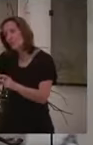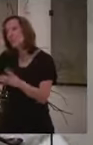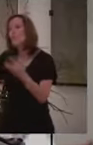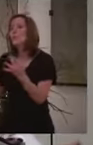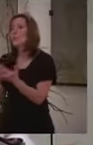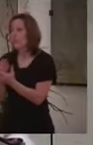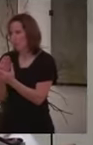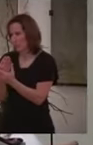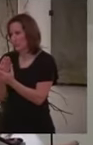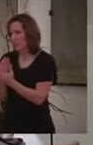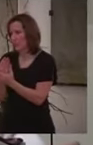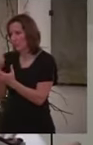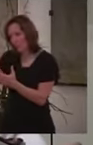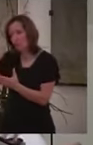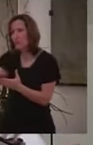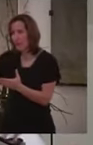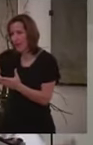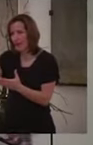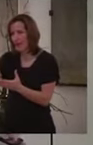new.